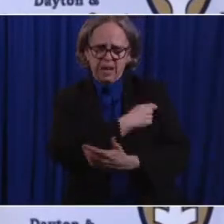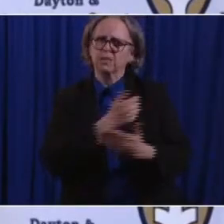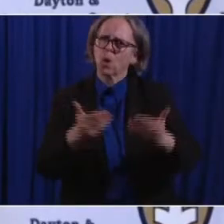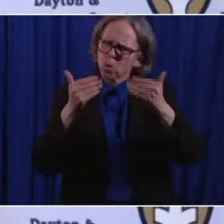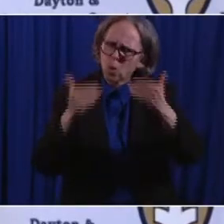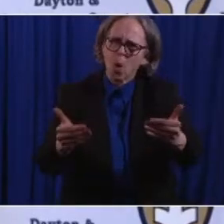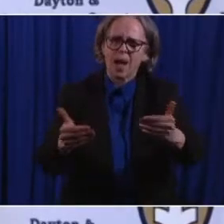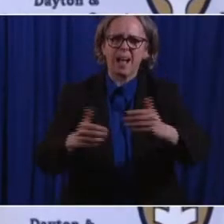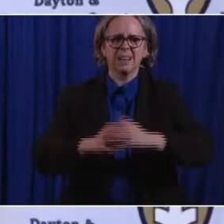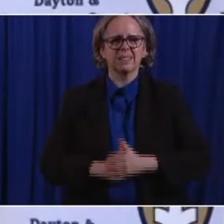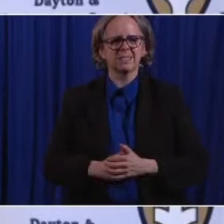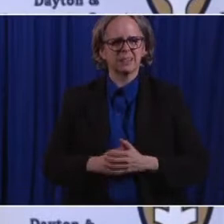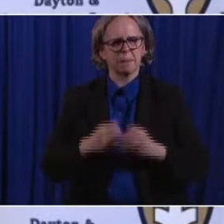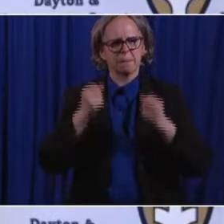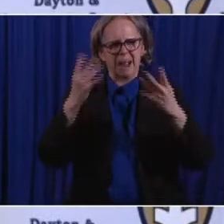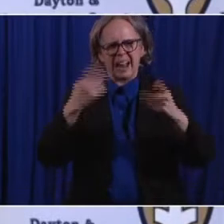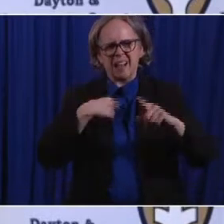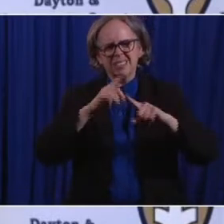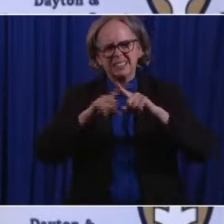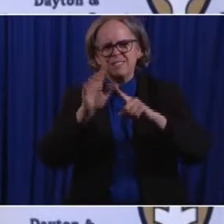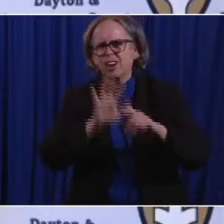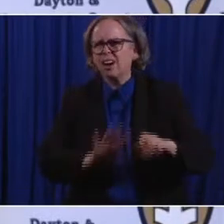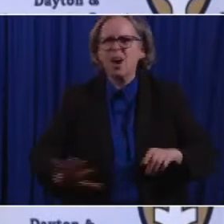do that, and we would encourage you to do it.